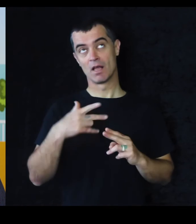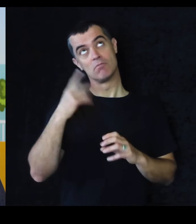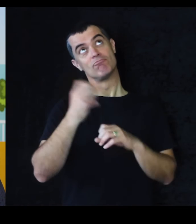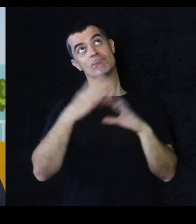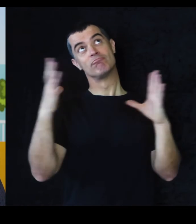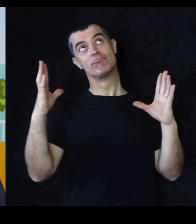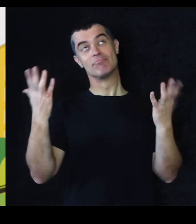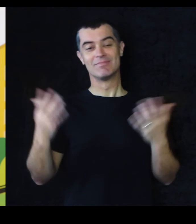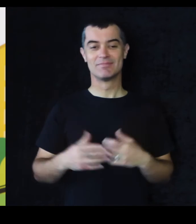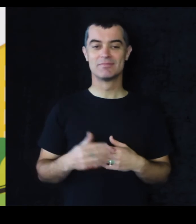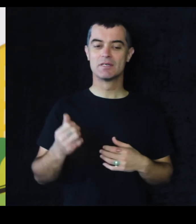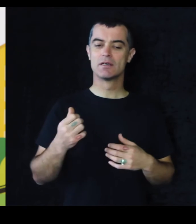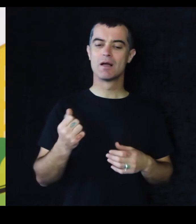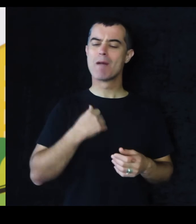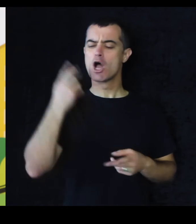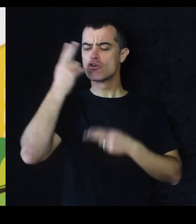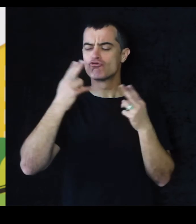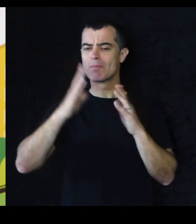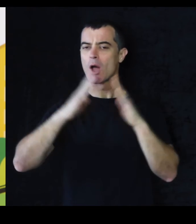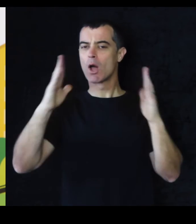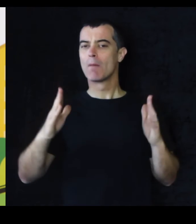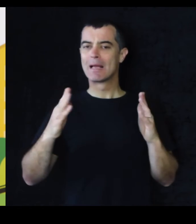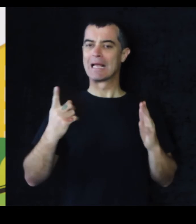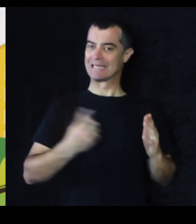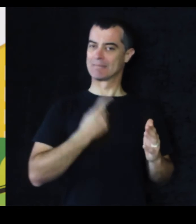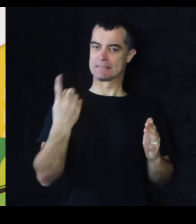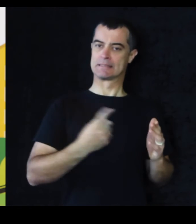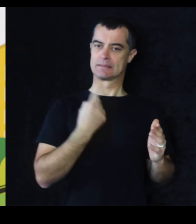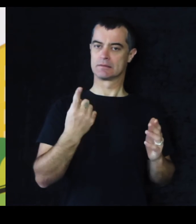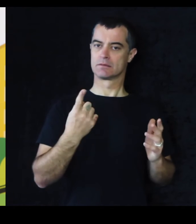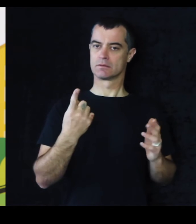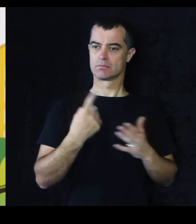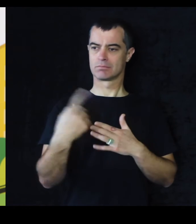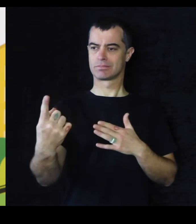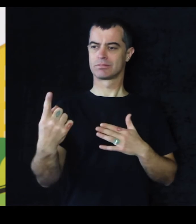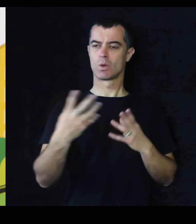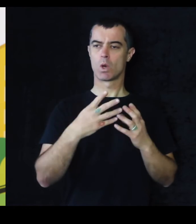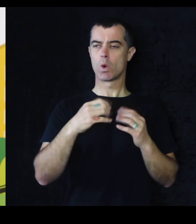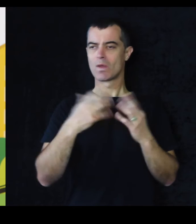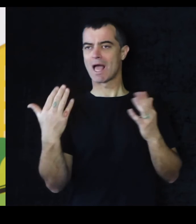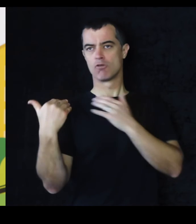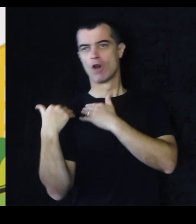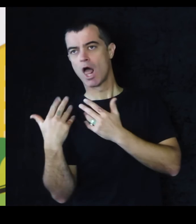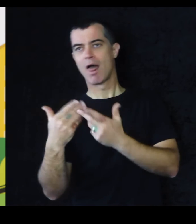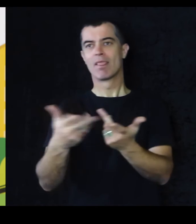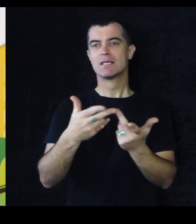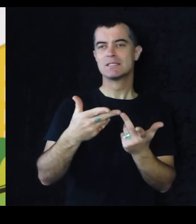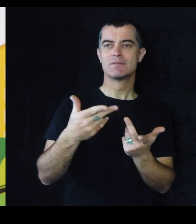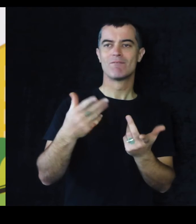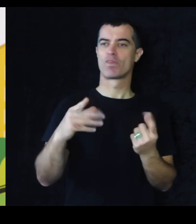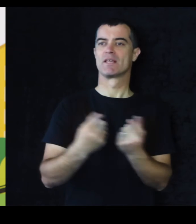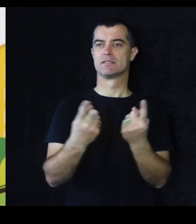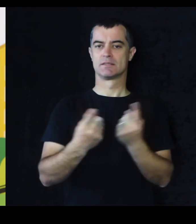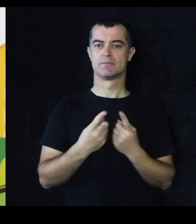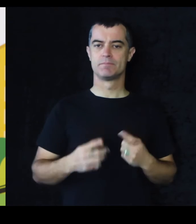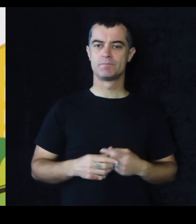that. My dream home is being able to be independent without needing to rely on people for things.